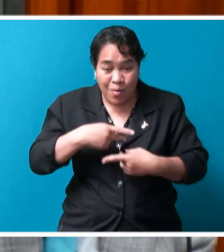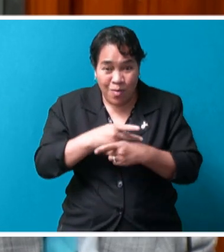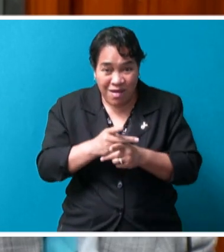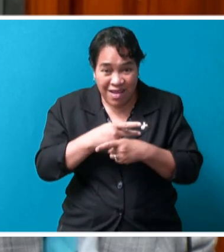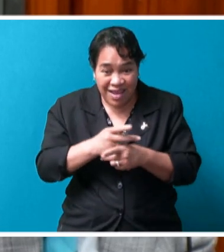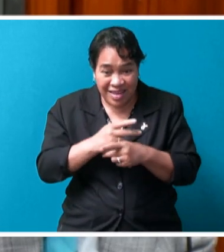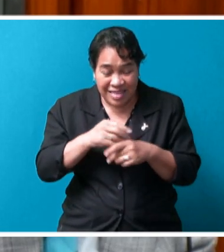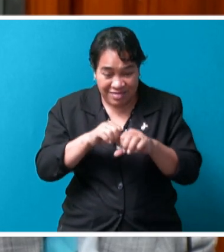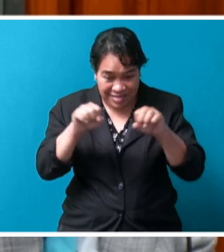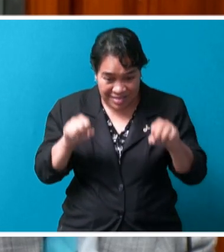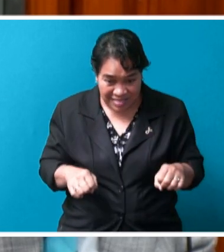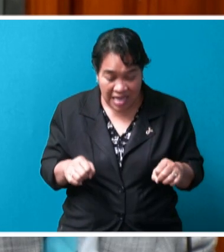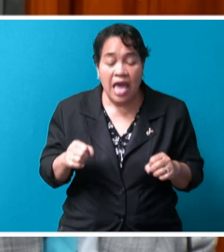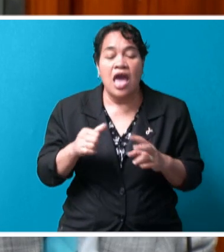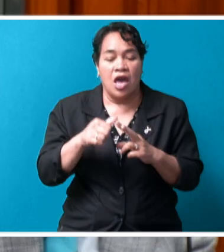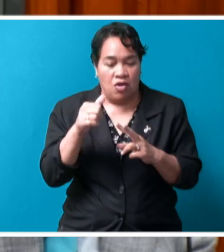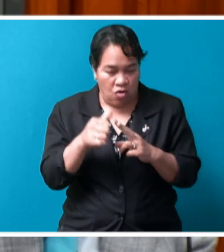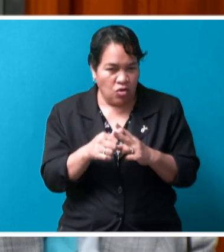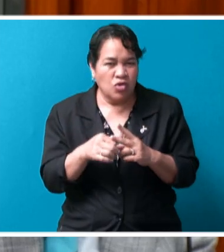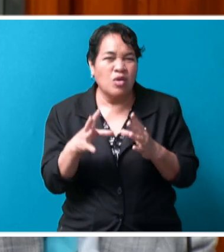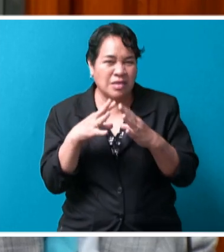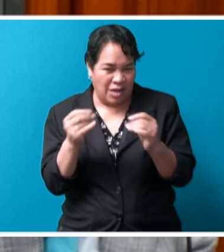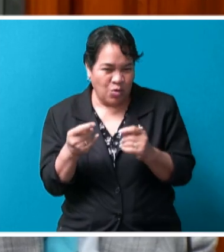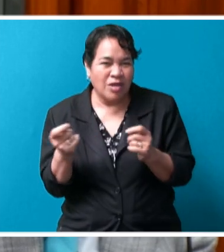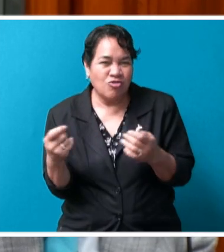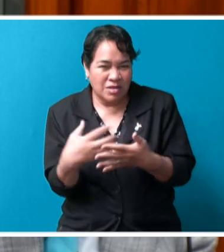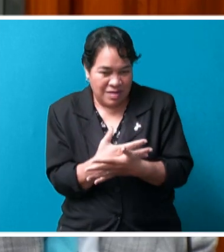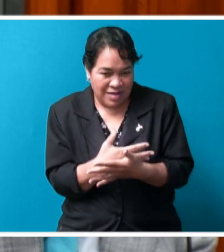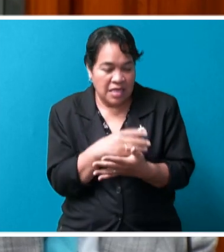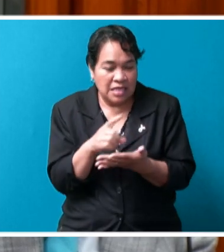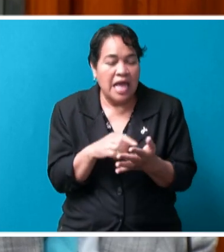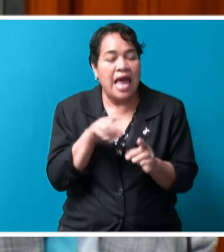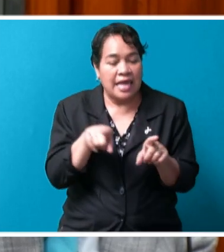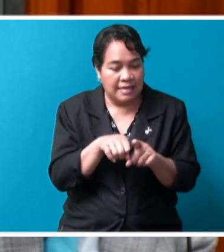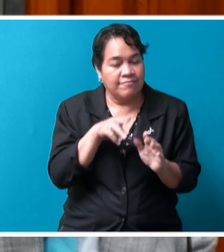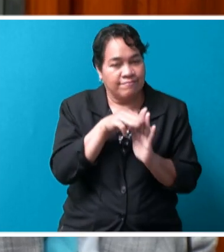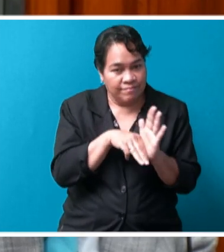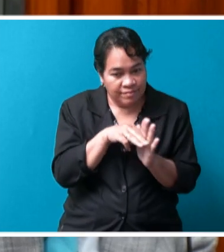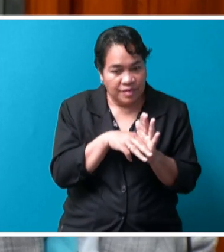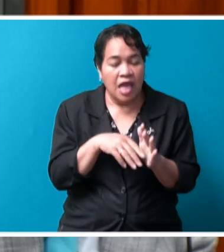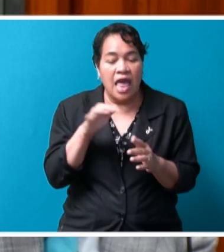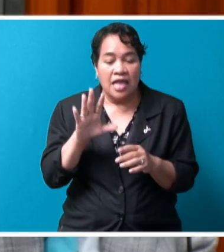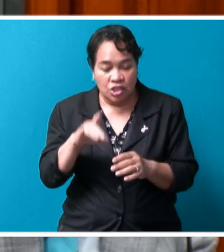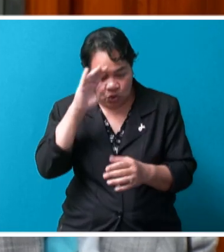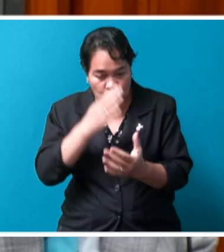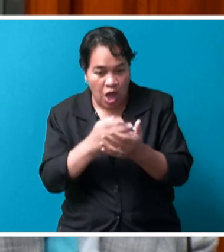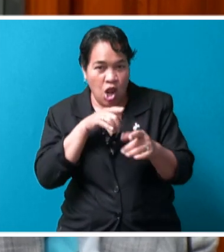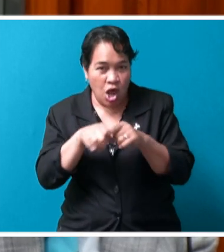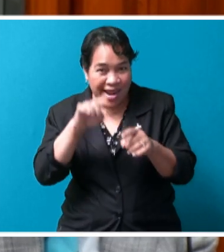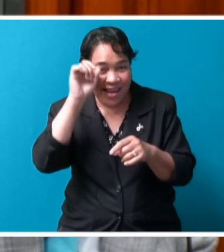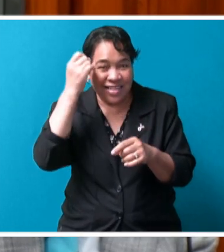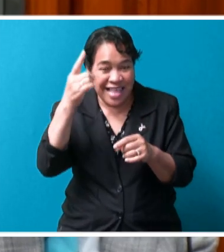transmitted infections such as HIV. This enables learners to understand the biological impact of HIV and its